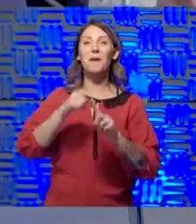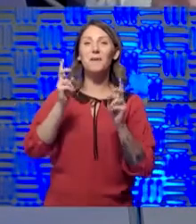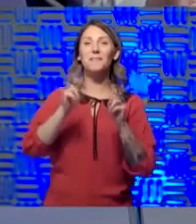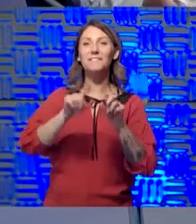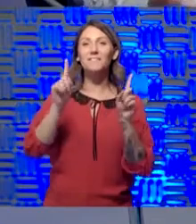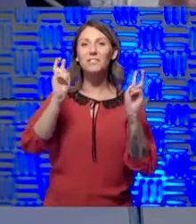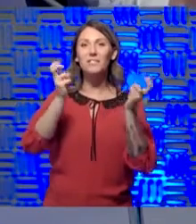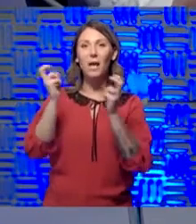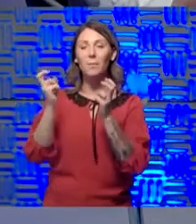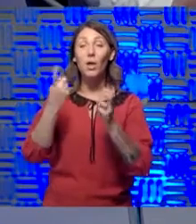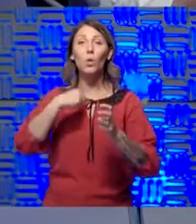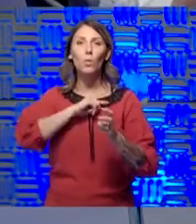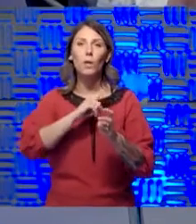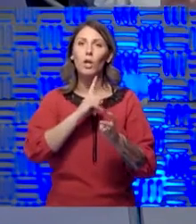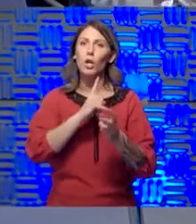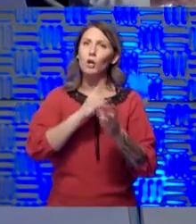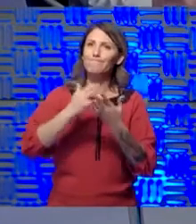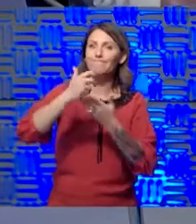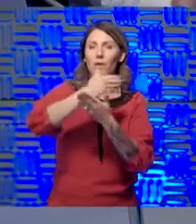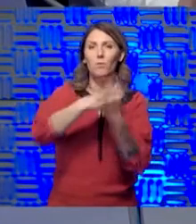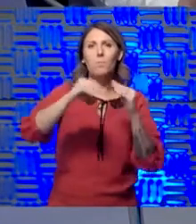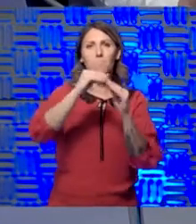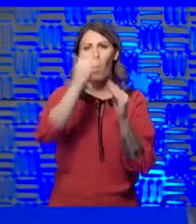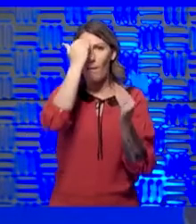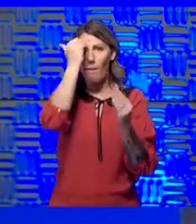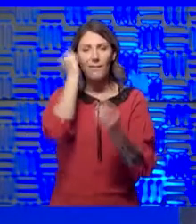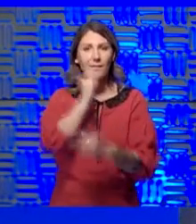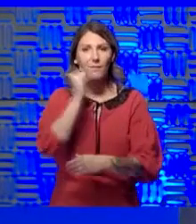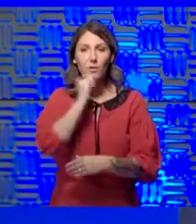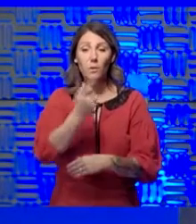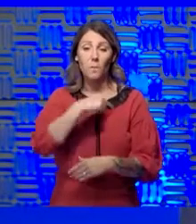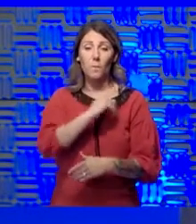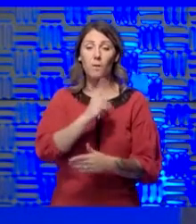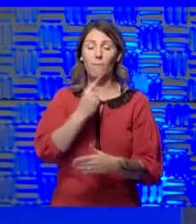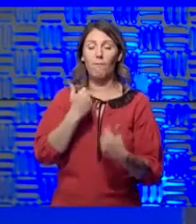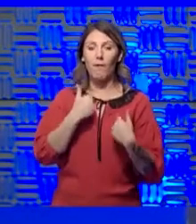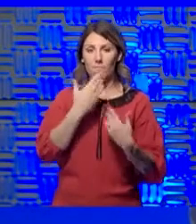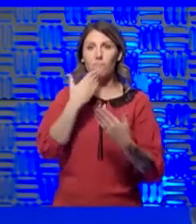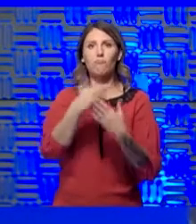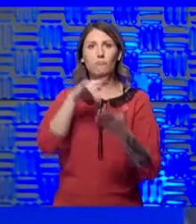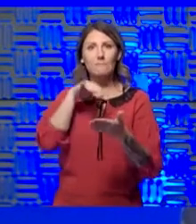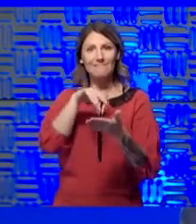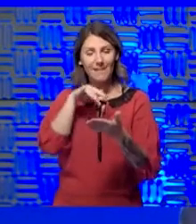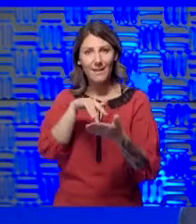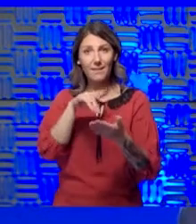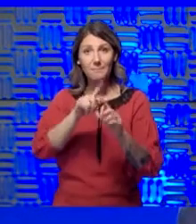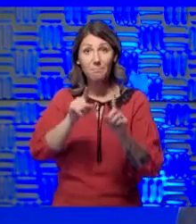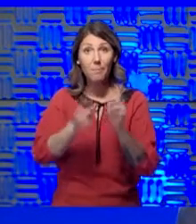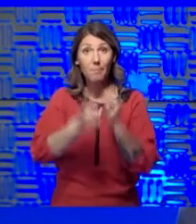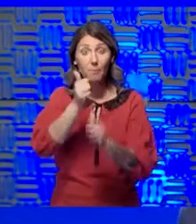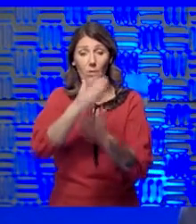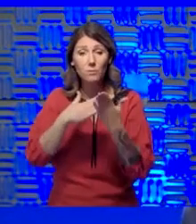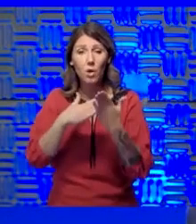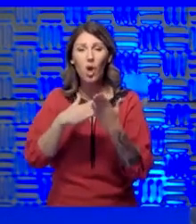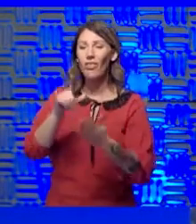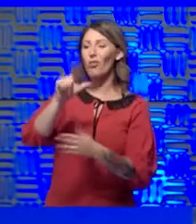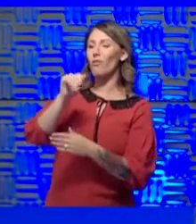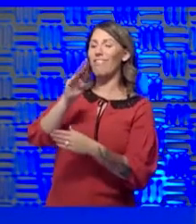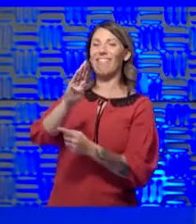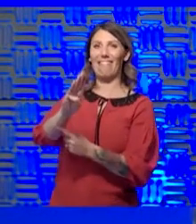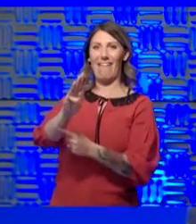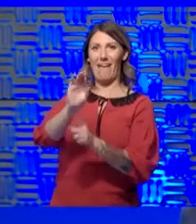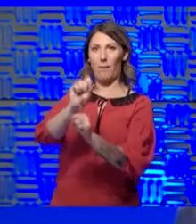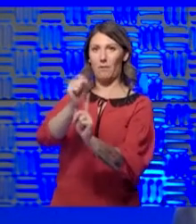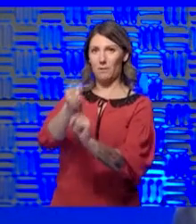we are getting more and more knowledge every day. We have a couple fairly good studies, but they are, for the most part, lab condition